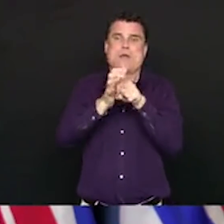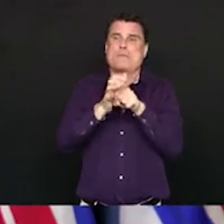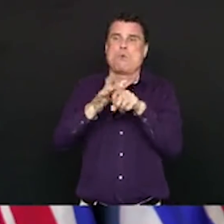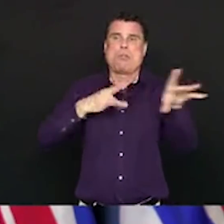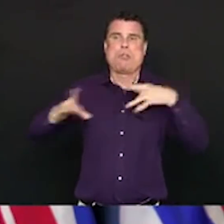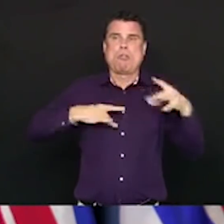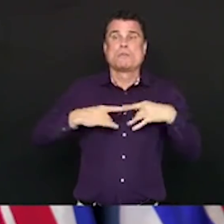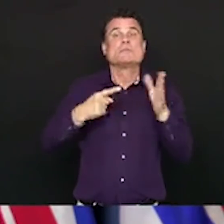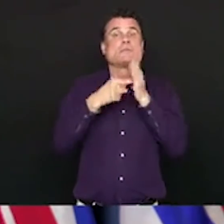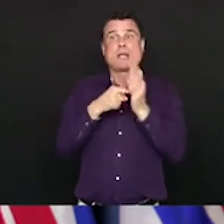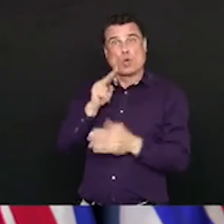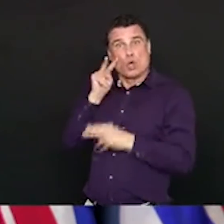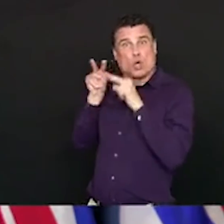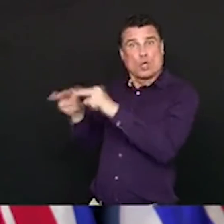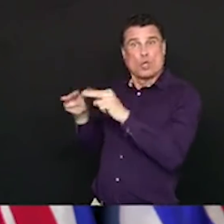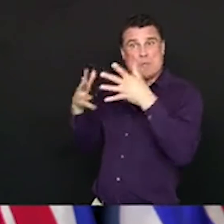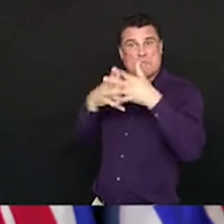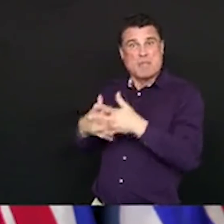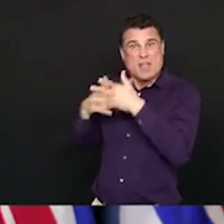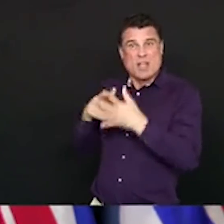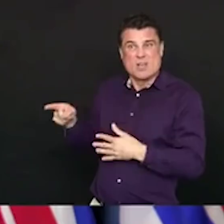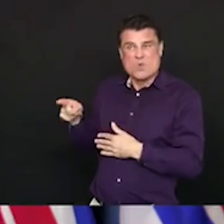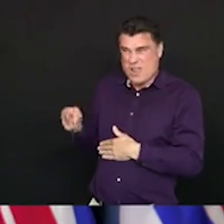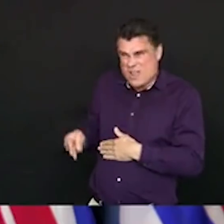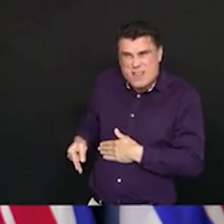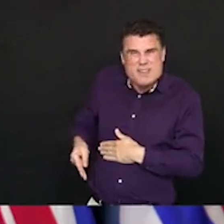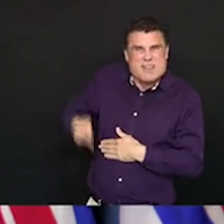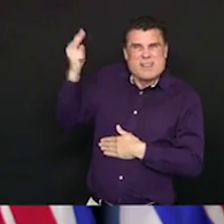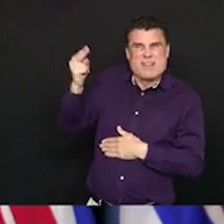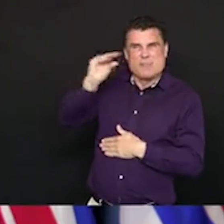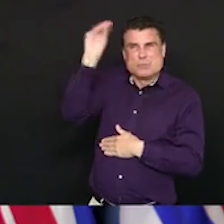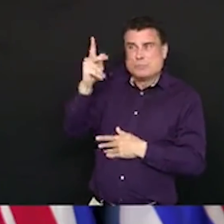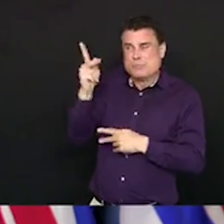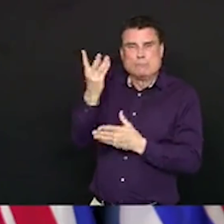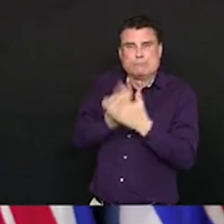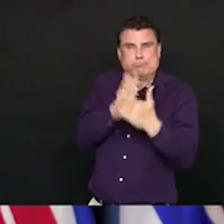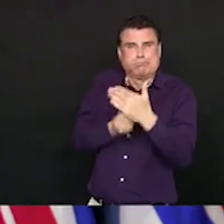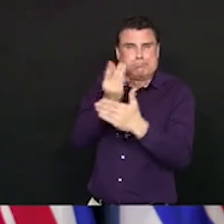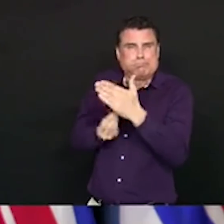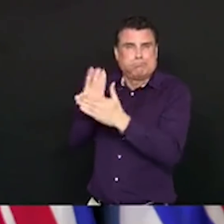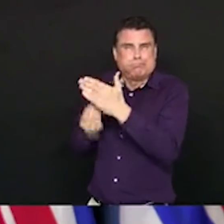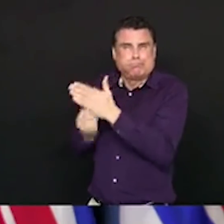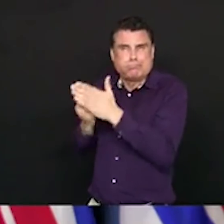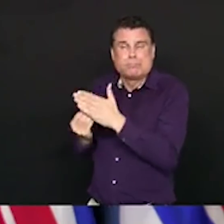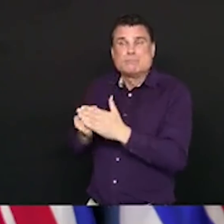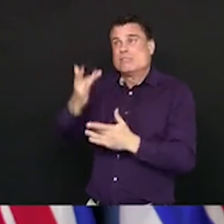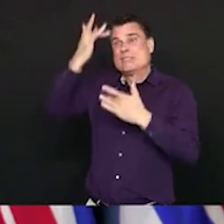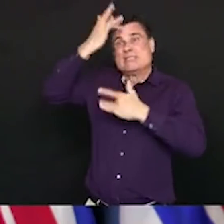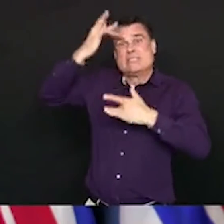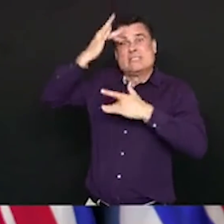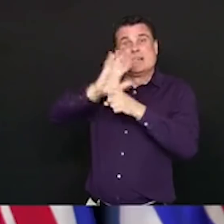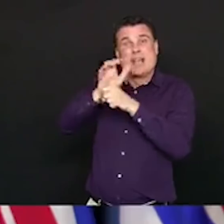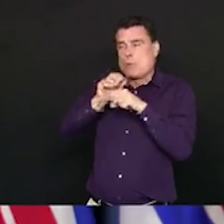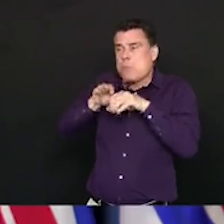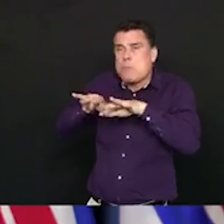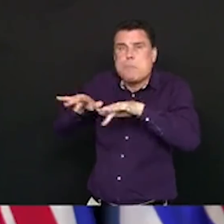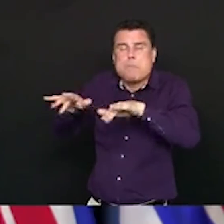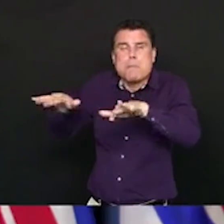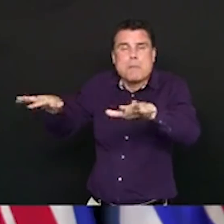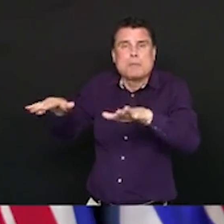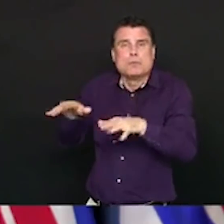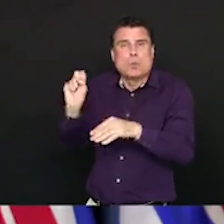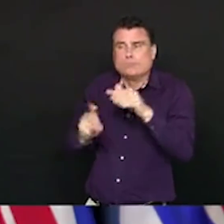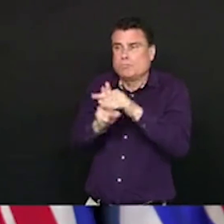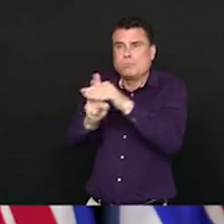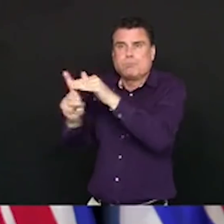of infected, and still no real understanding of where the virus is going south of us in the United States.